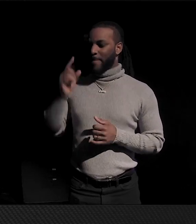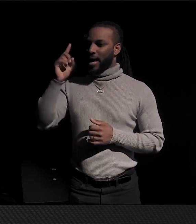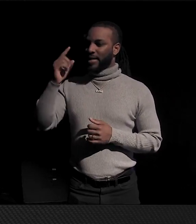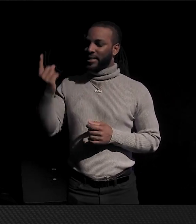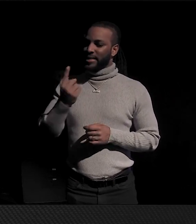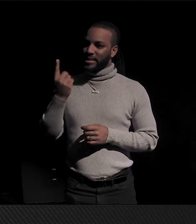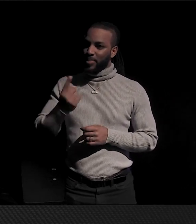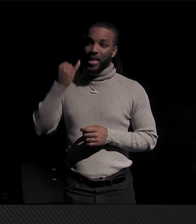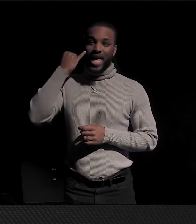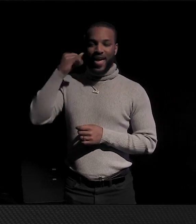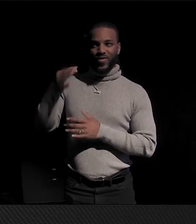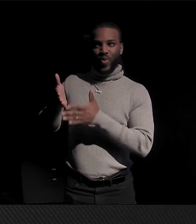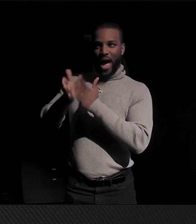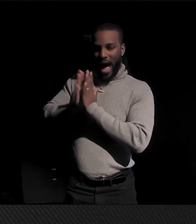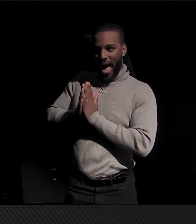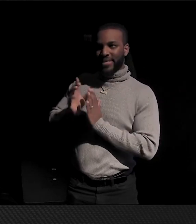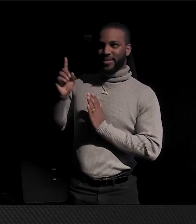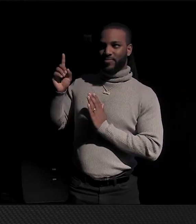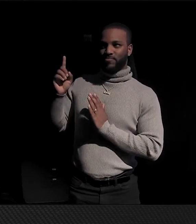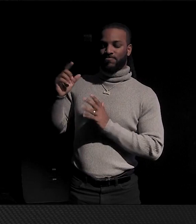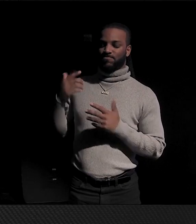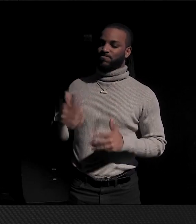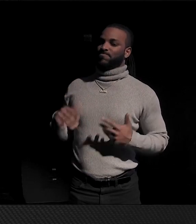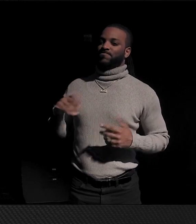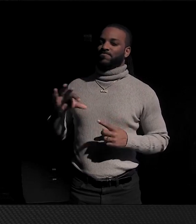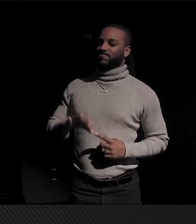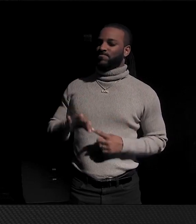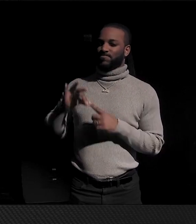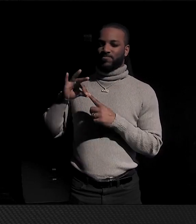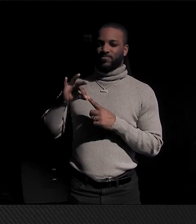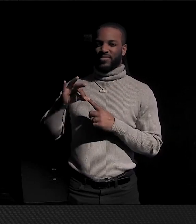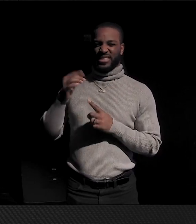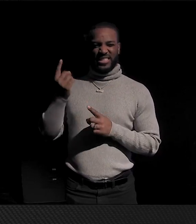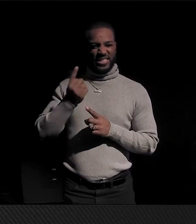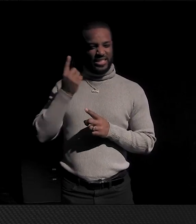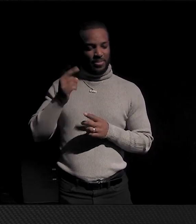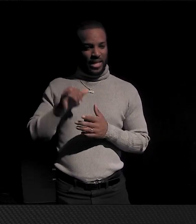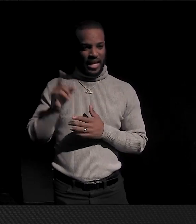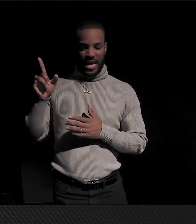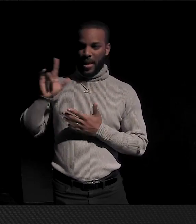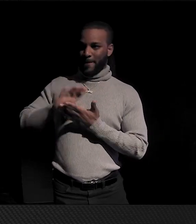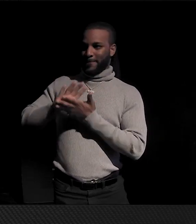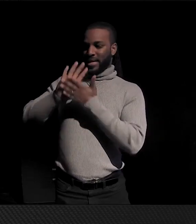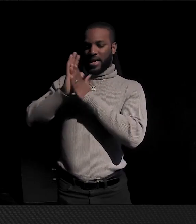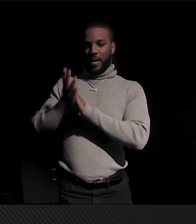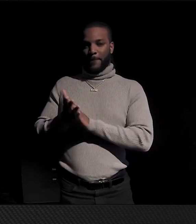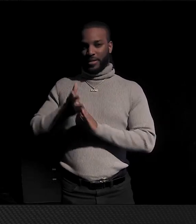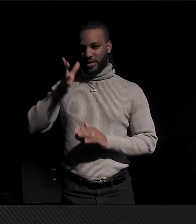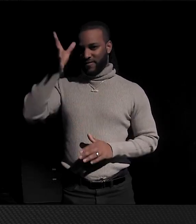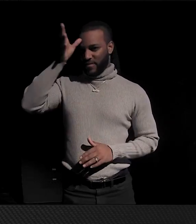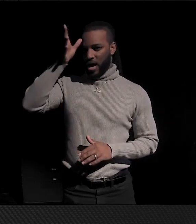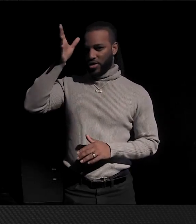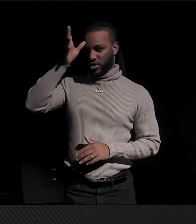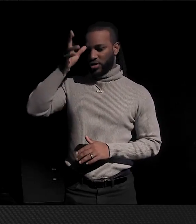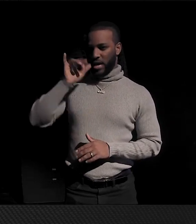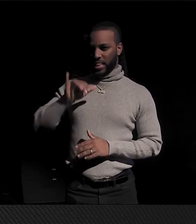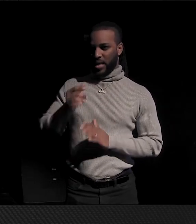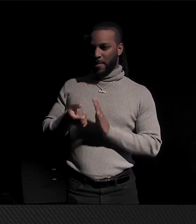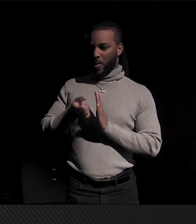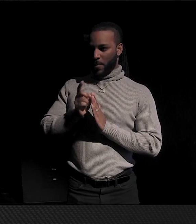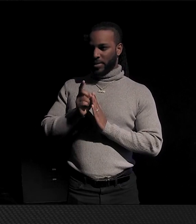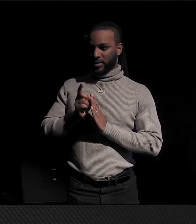something about asking. There's something about the fact that he becomes a father in that moment.